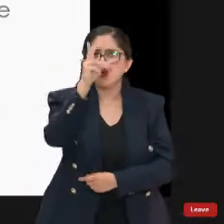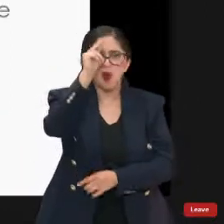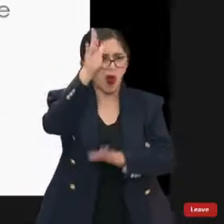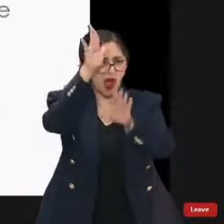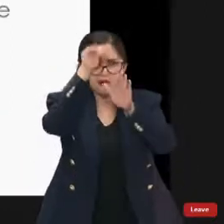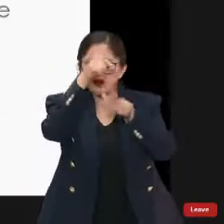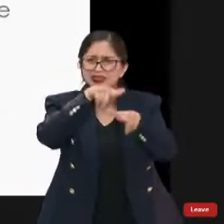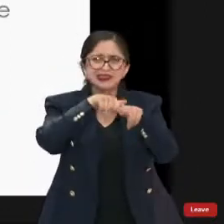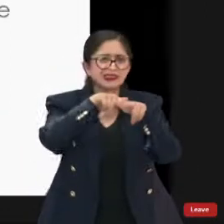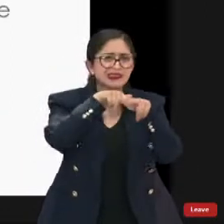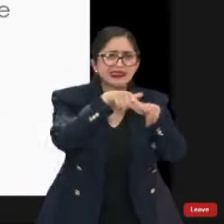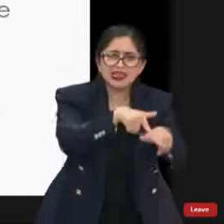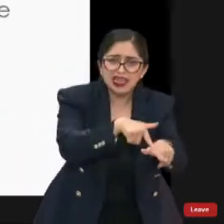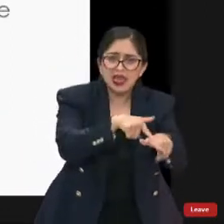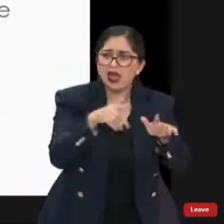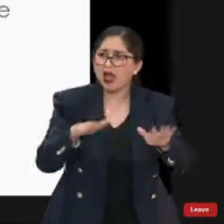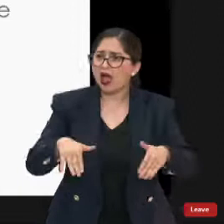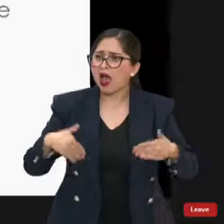either